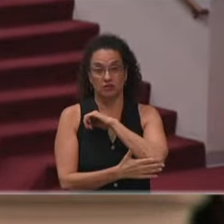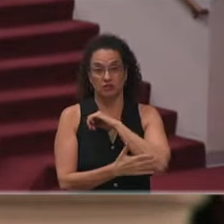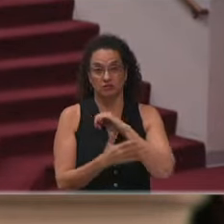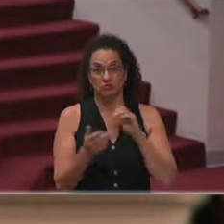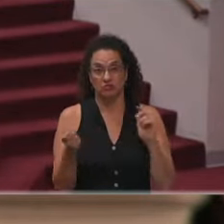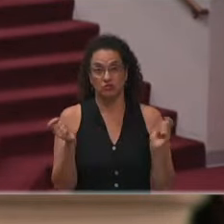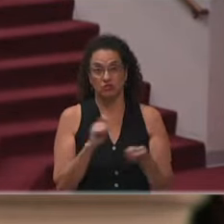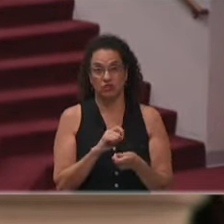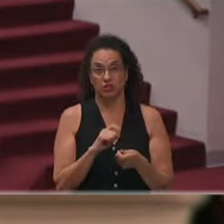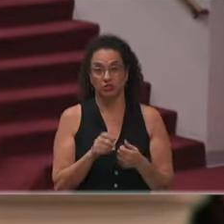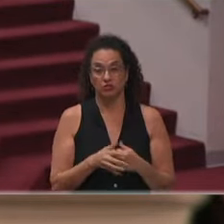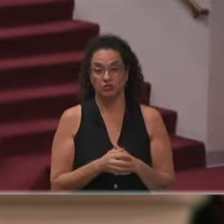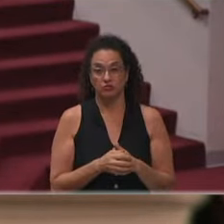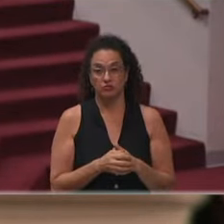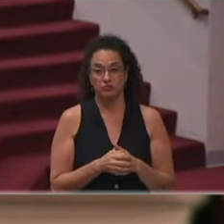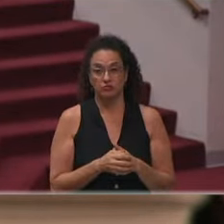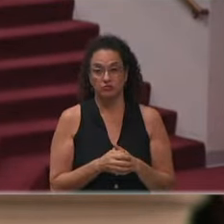changed.